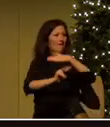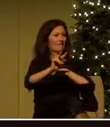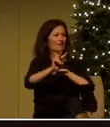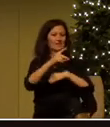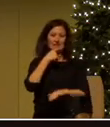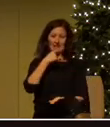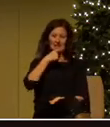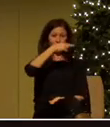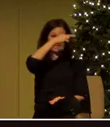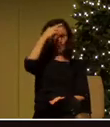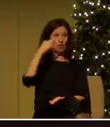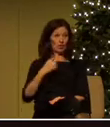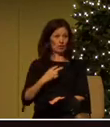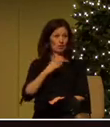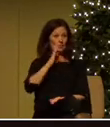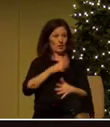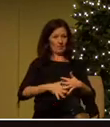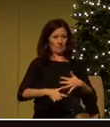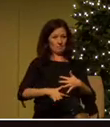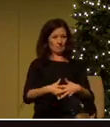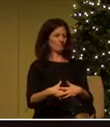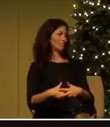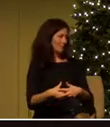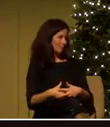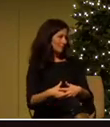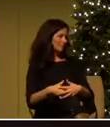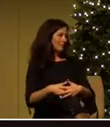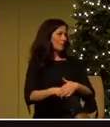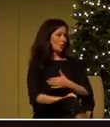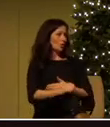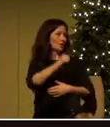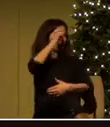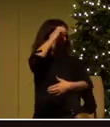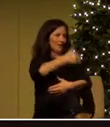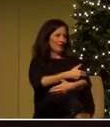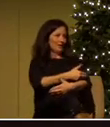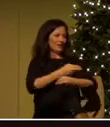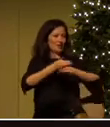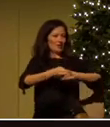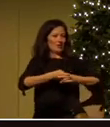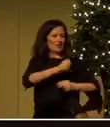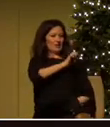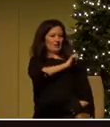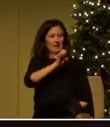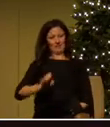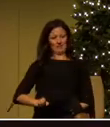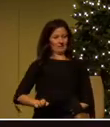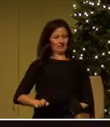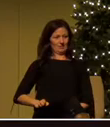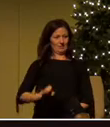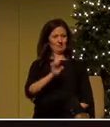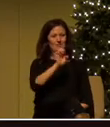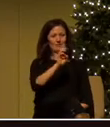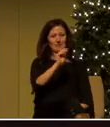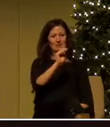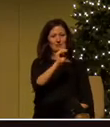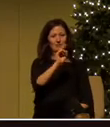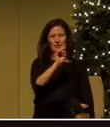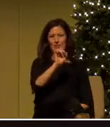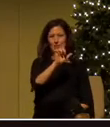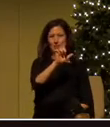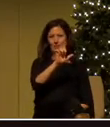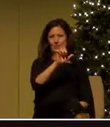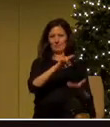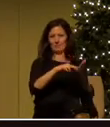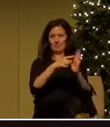"The virgin will be with child and will give birth to a son, and they will call him Emmanuel," which means God